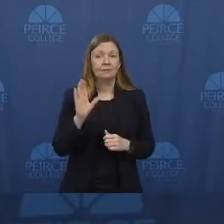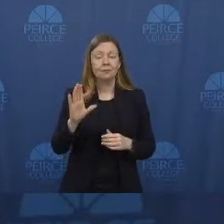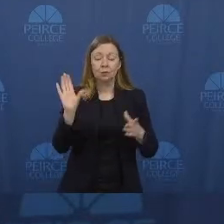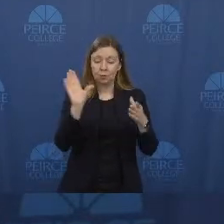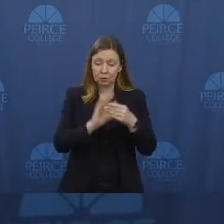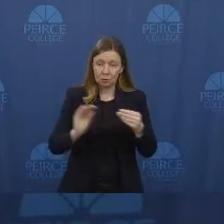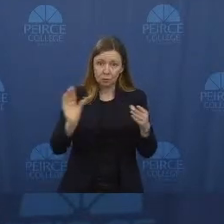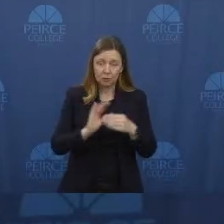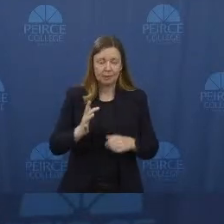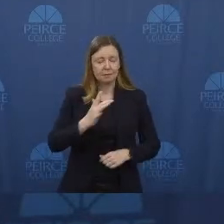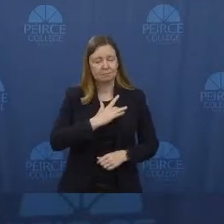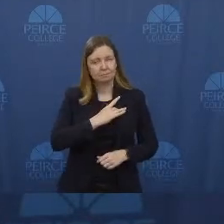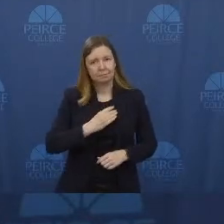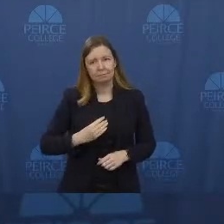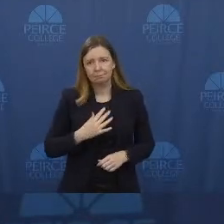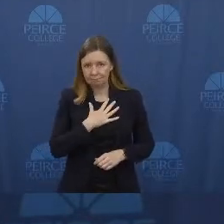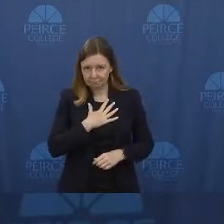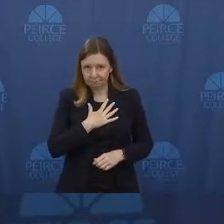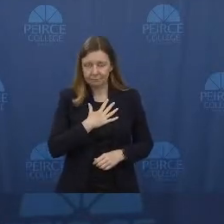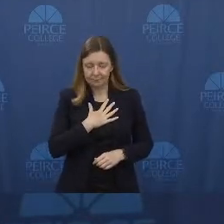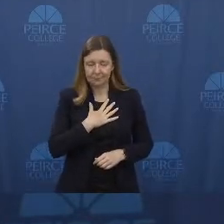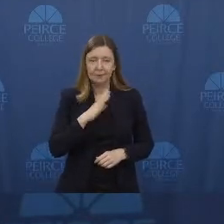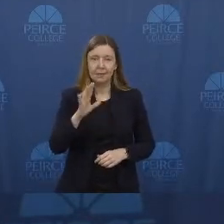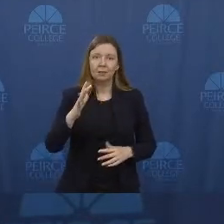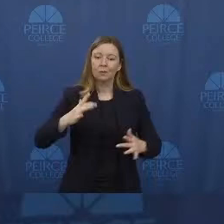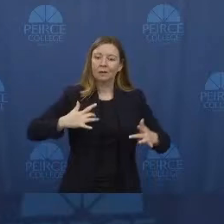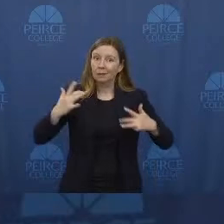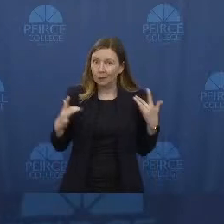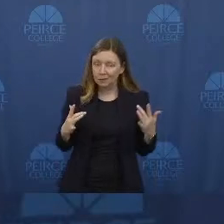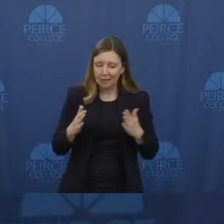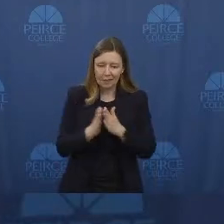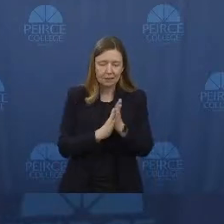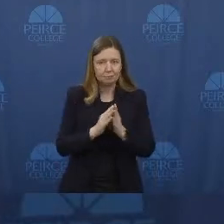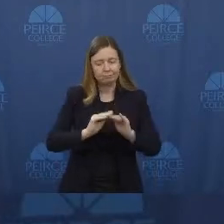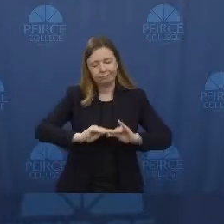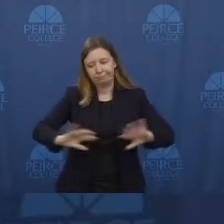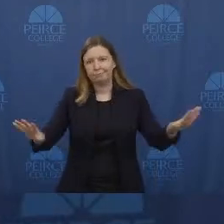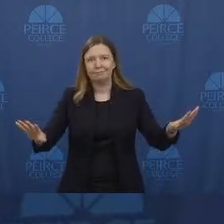are touching, and your enthusiasm